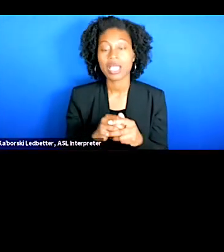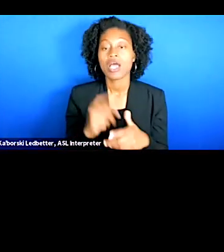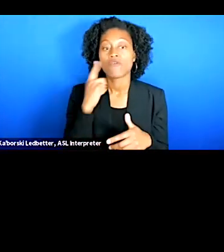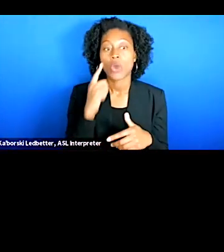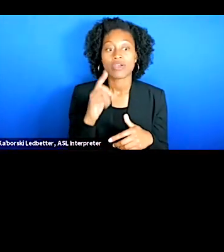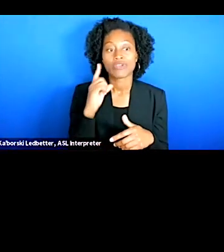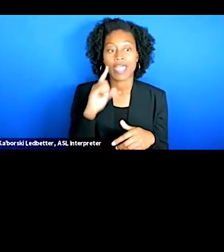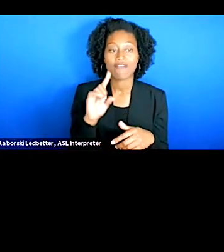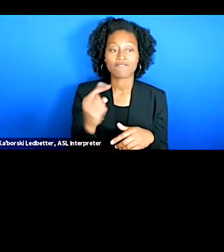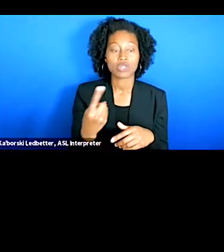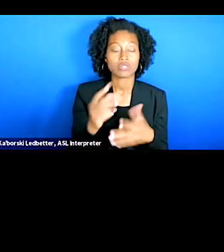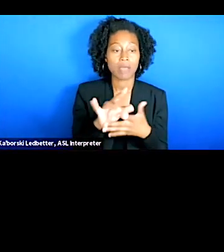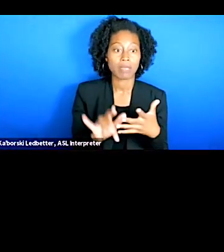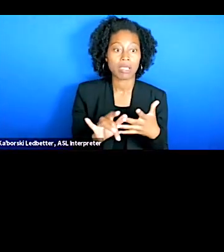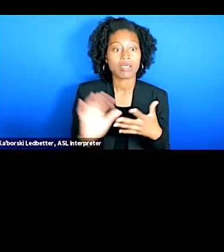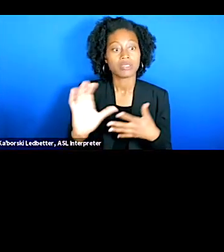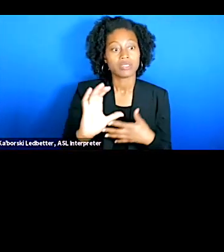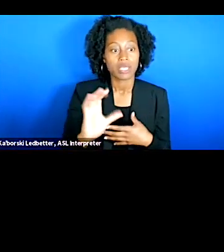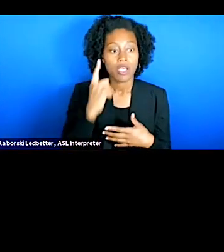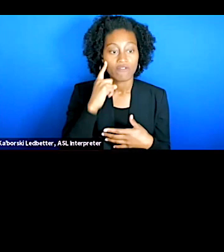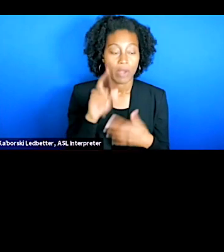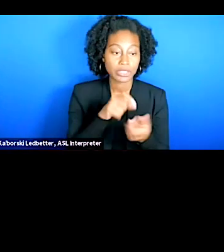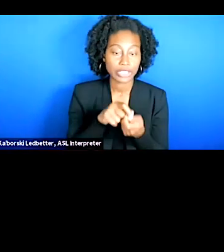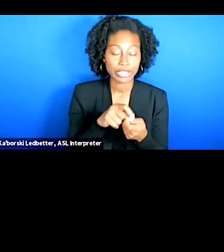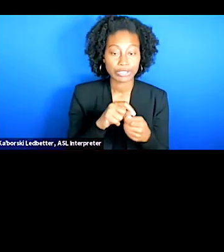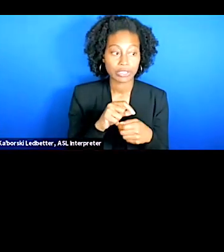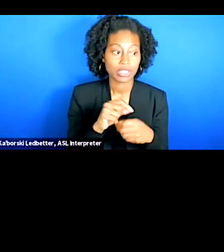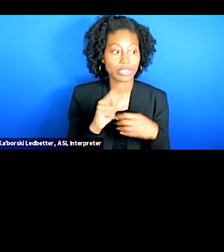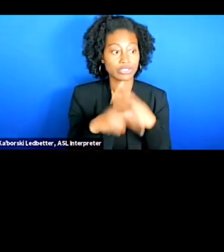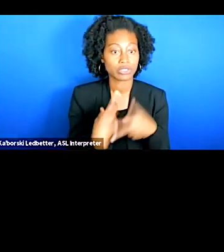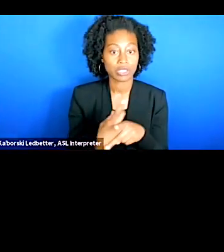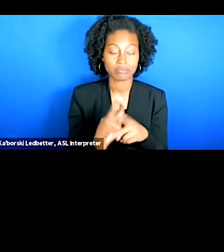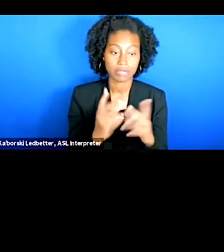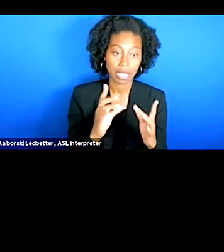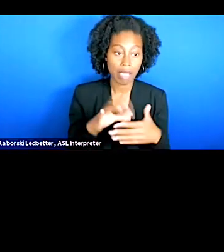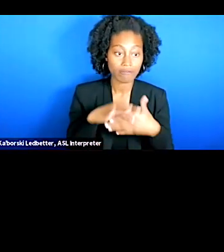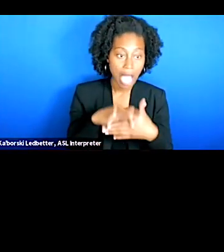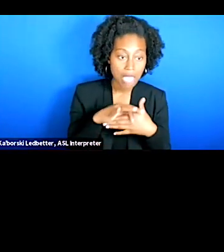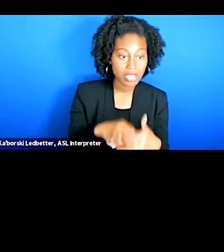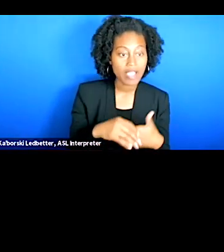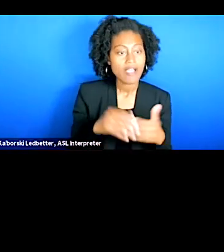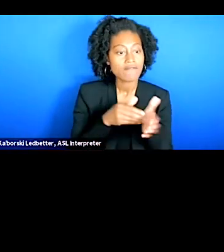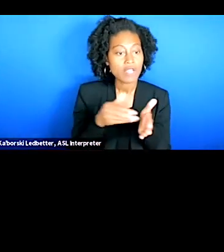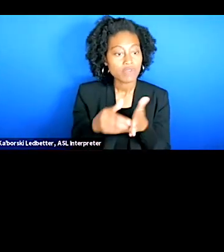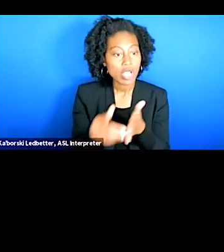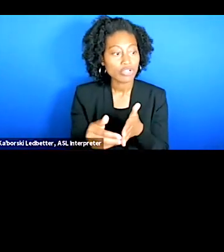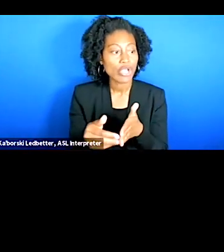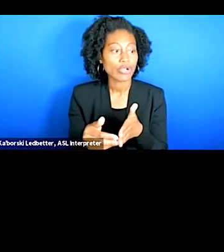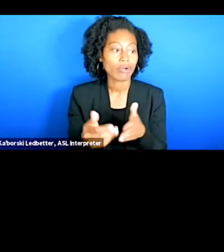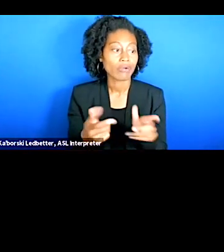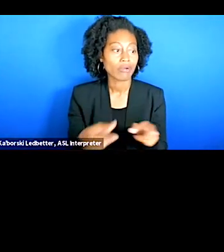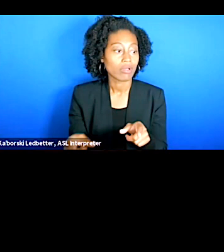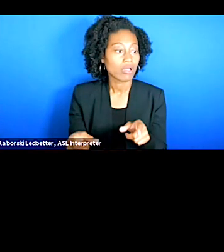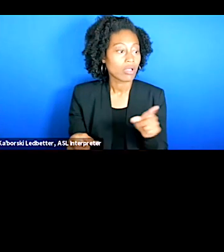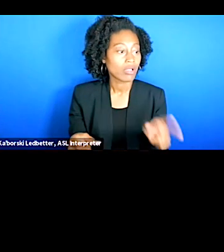where particular terms occur in content. The second is identify frequently occurring terms in content. The third is search